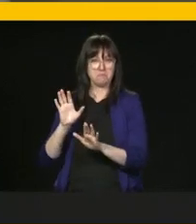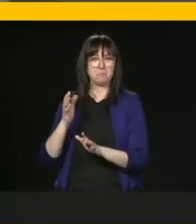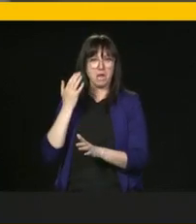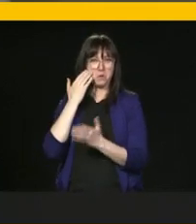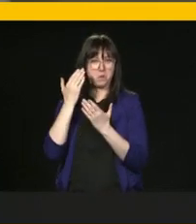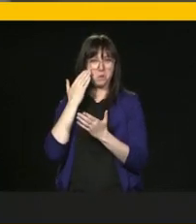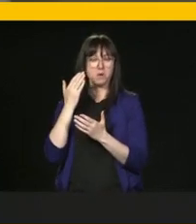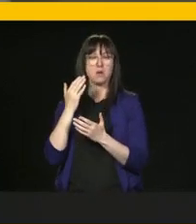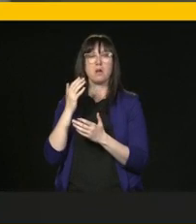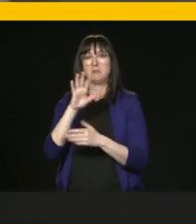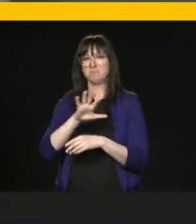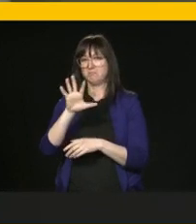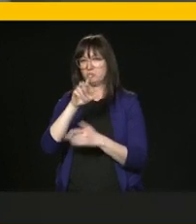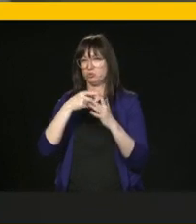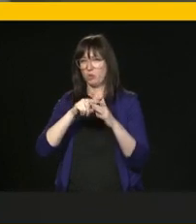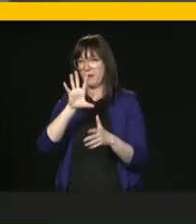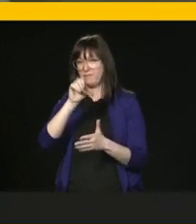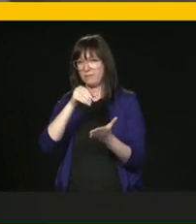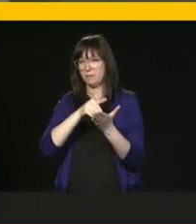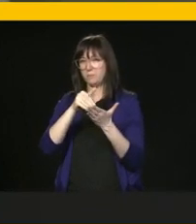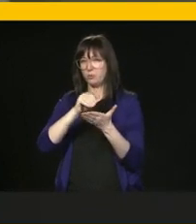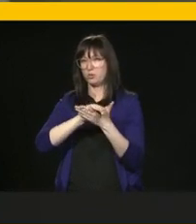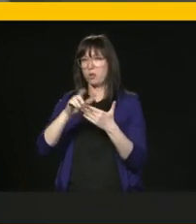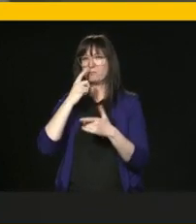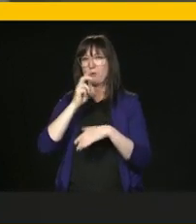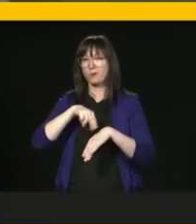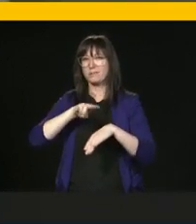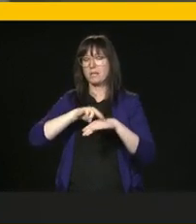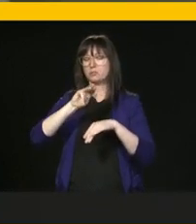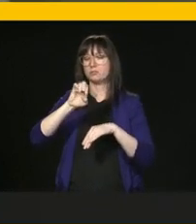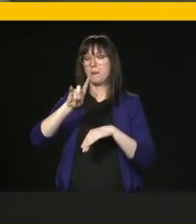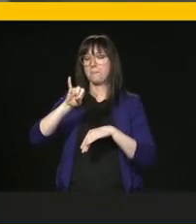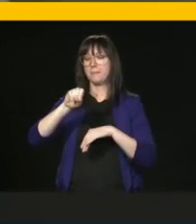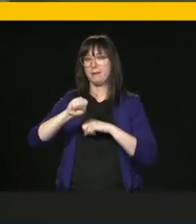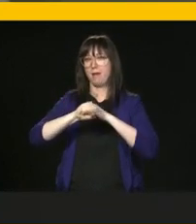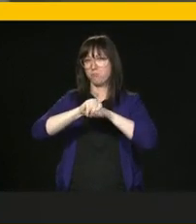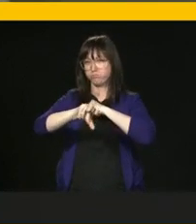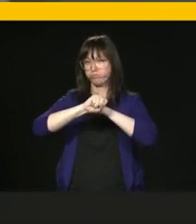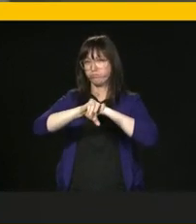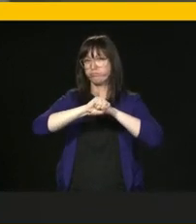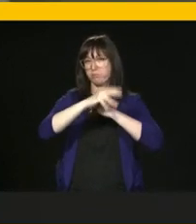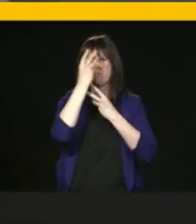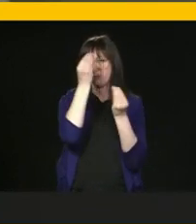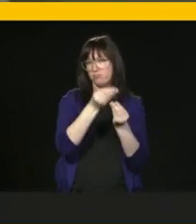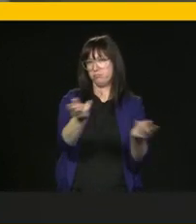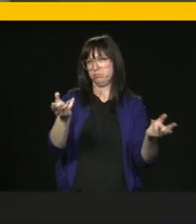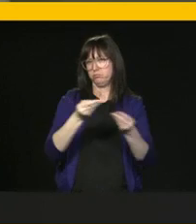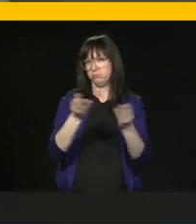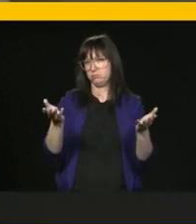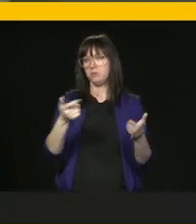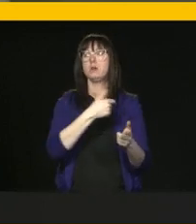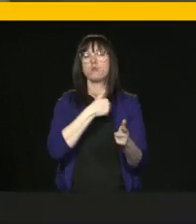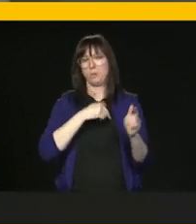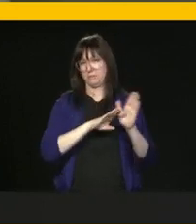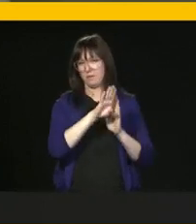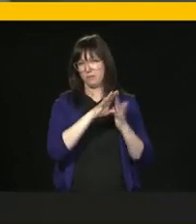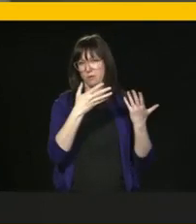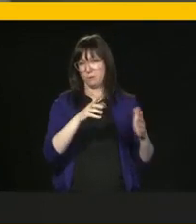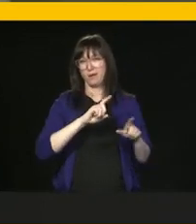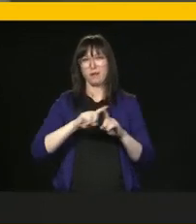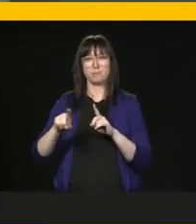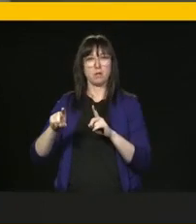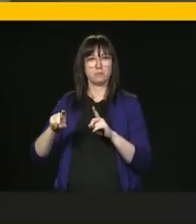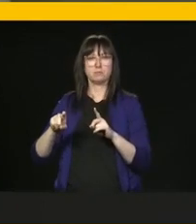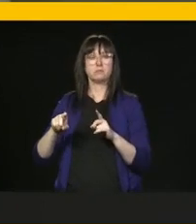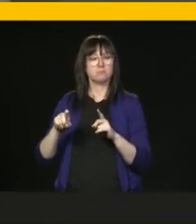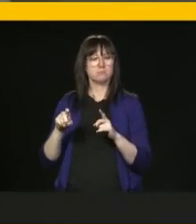million for a national media campaign. We've been working on some of that product, but that hasn't stopped us from distributing information prior